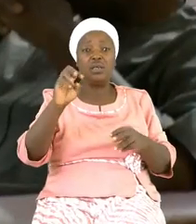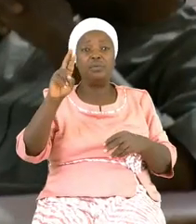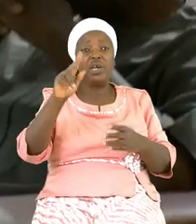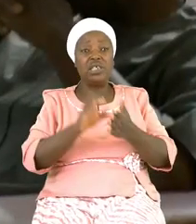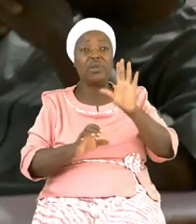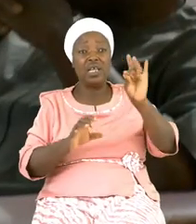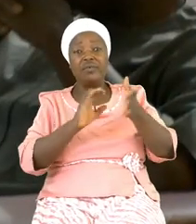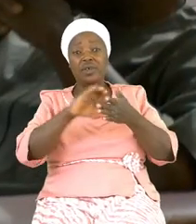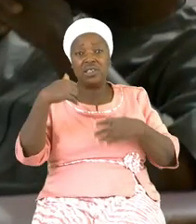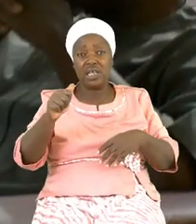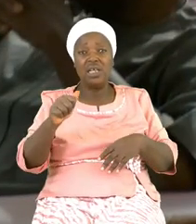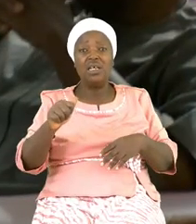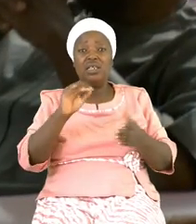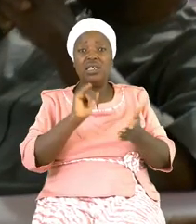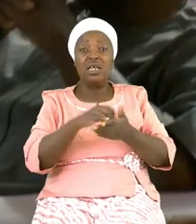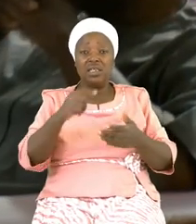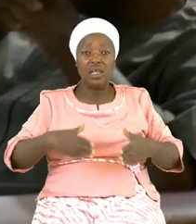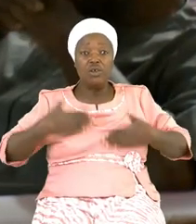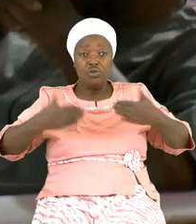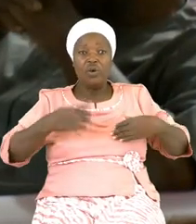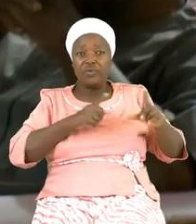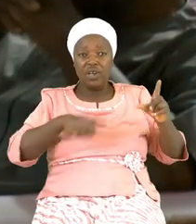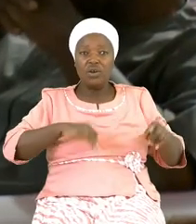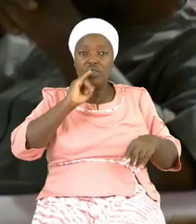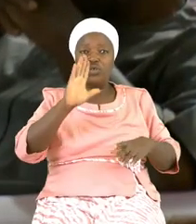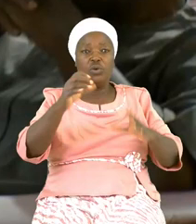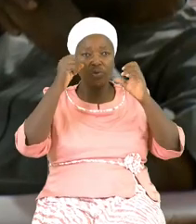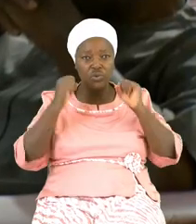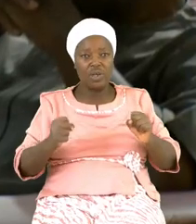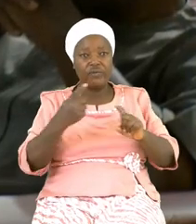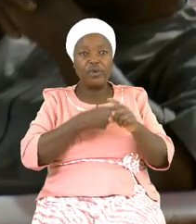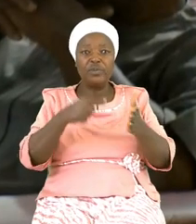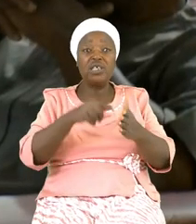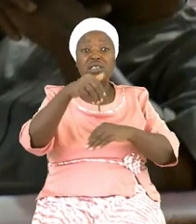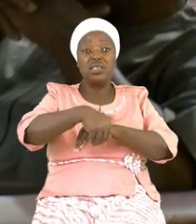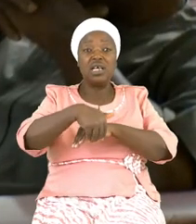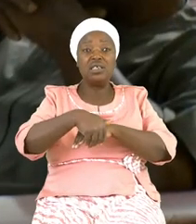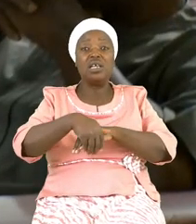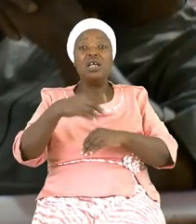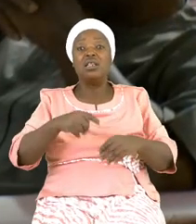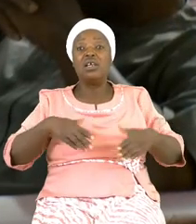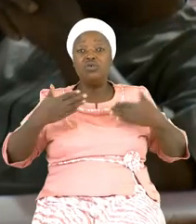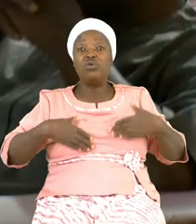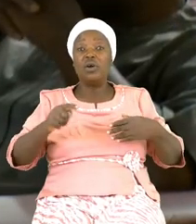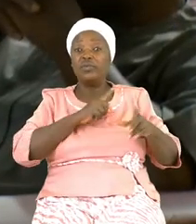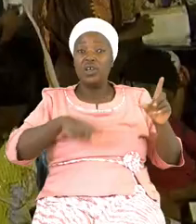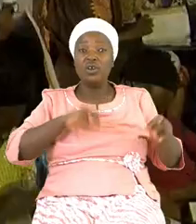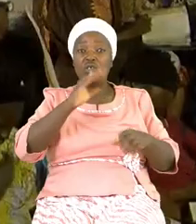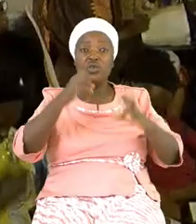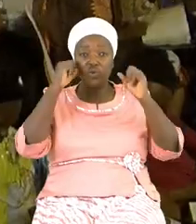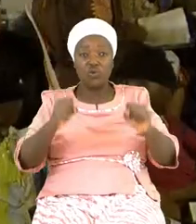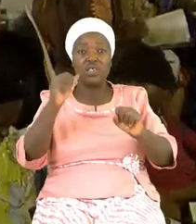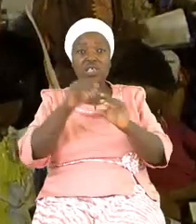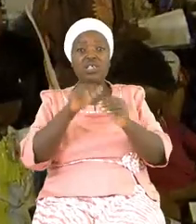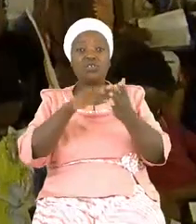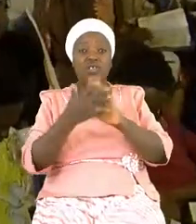of the Lord is your strength. From tonight, the joy of the Lord is your strength in Jesus'